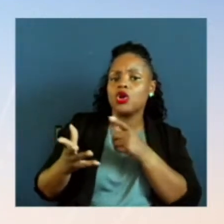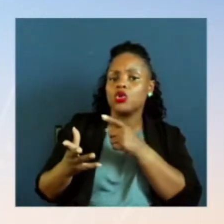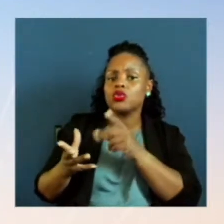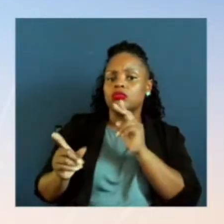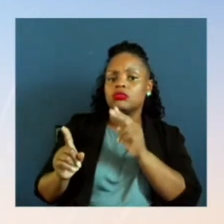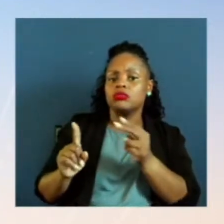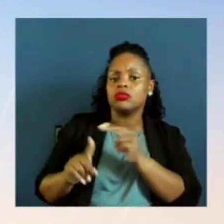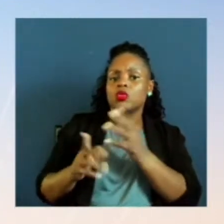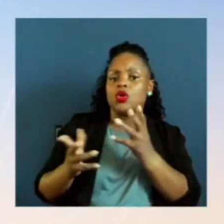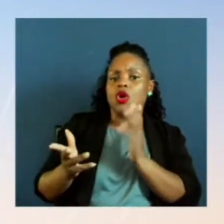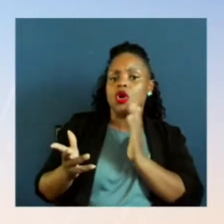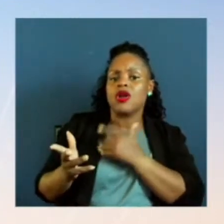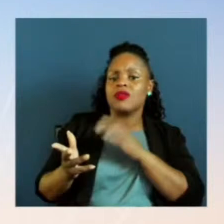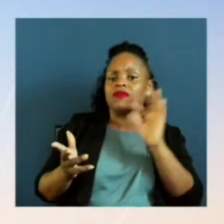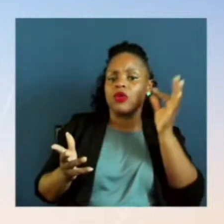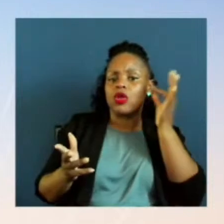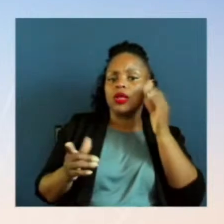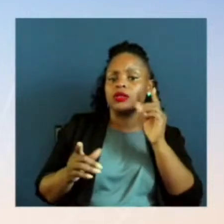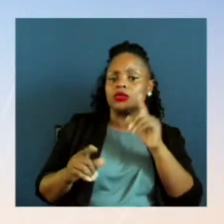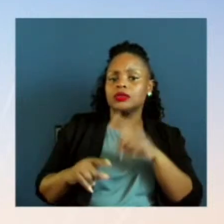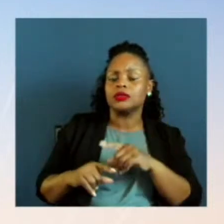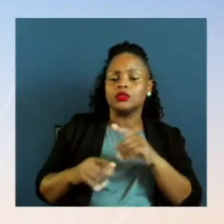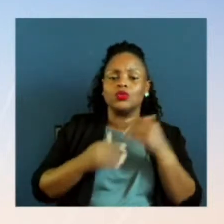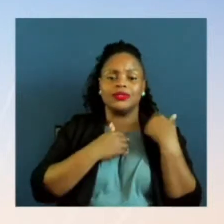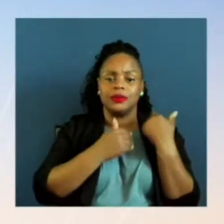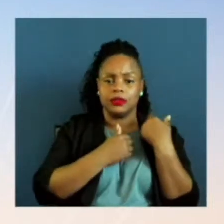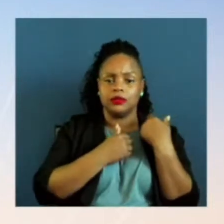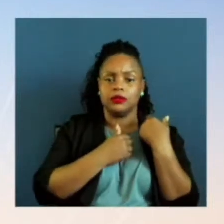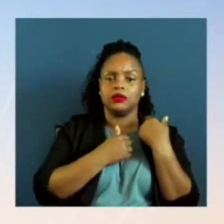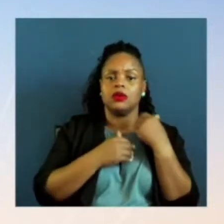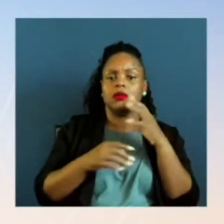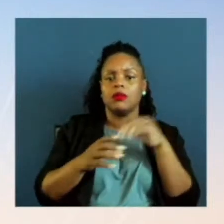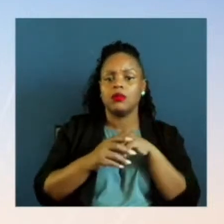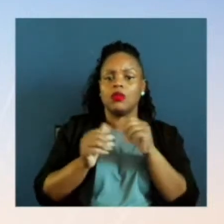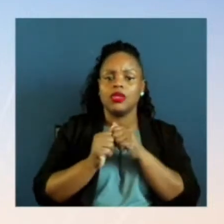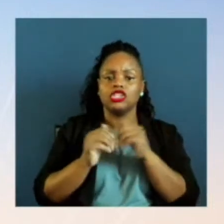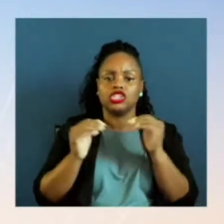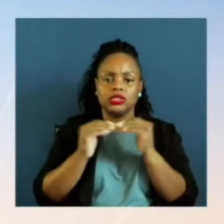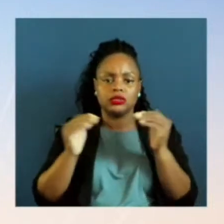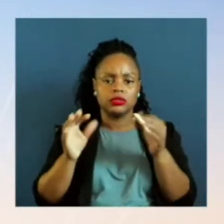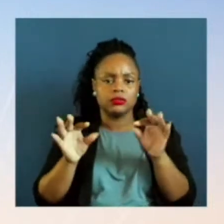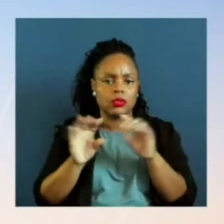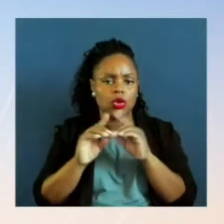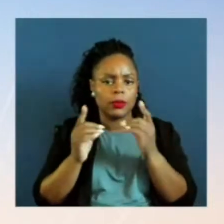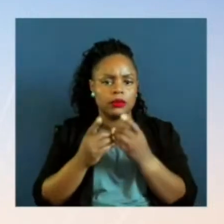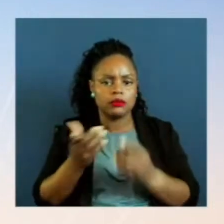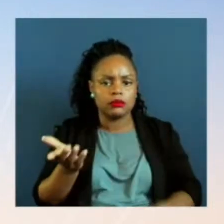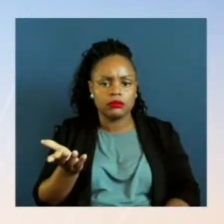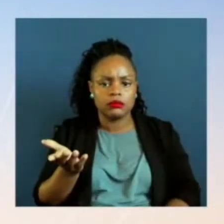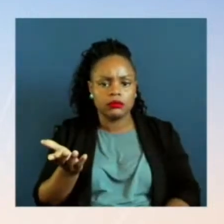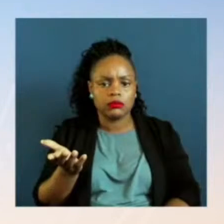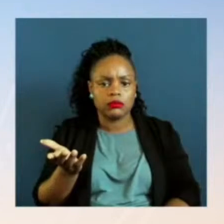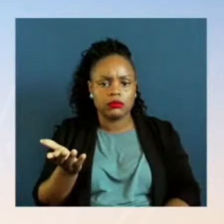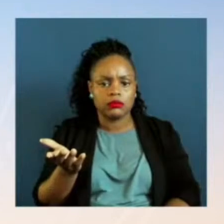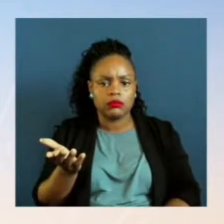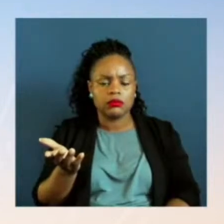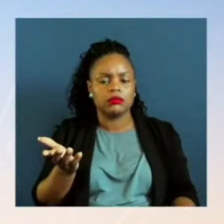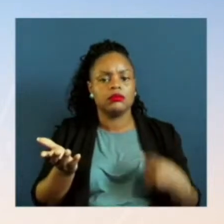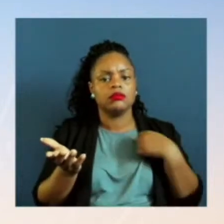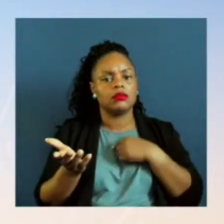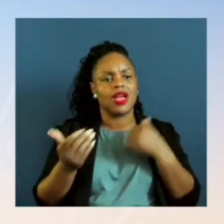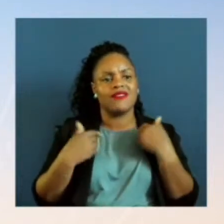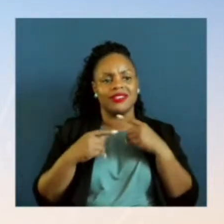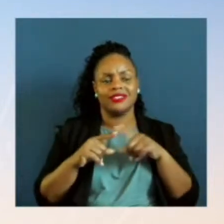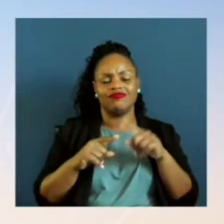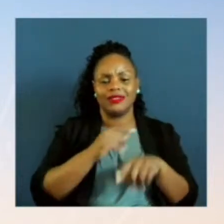talking about the possibility of involving the Justice Department, HHS. In Oklahoma, there are clinics that are saying, okay, we are offering the